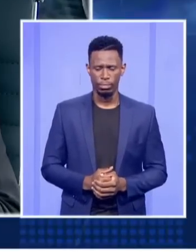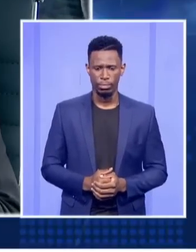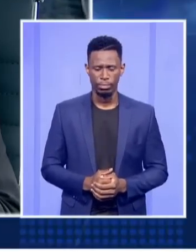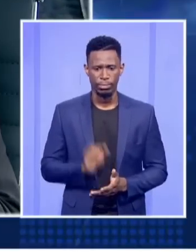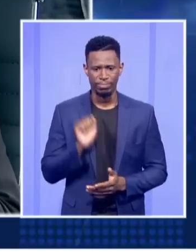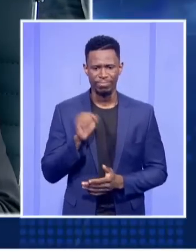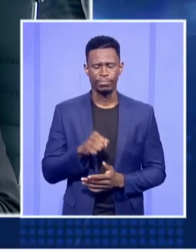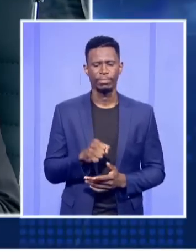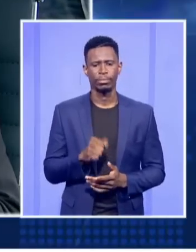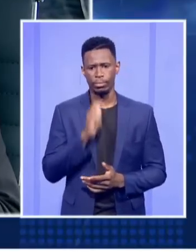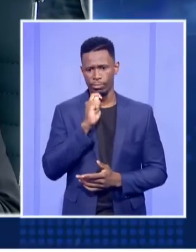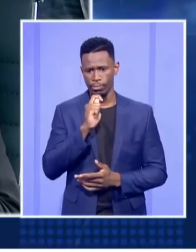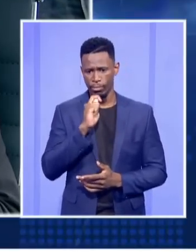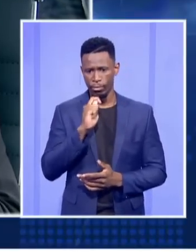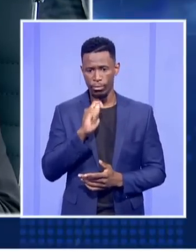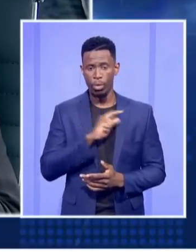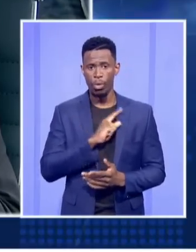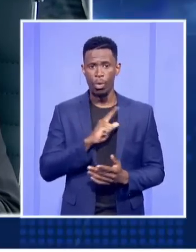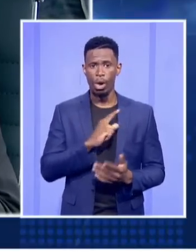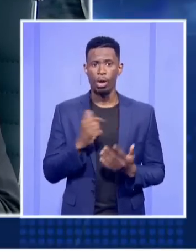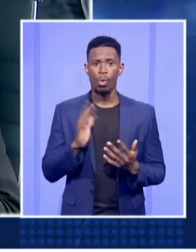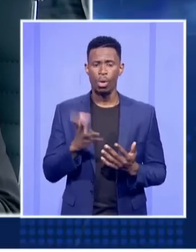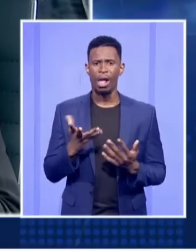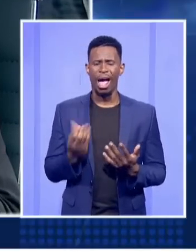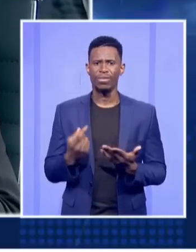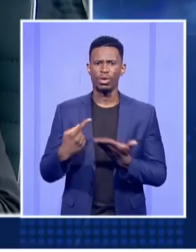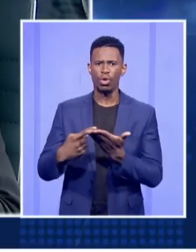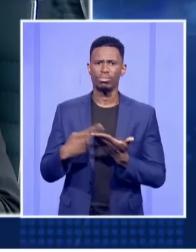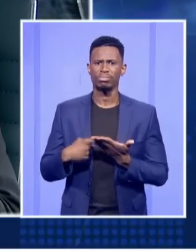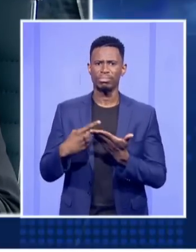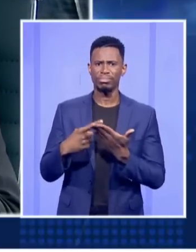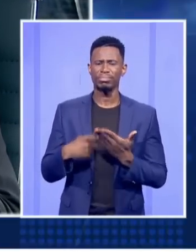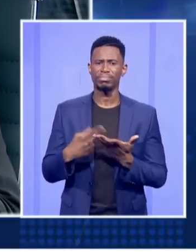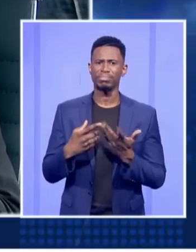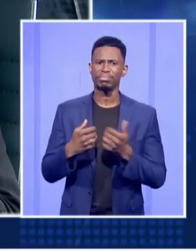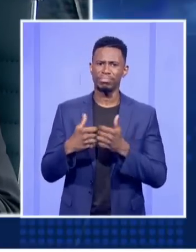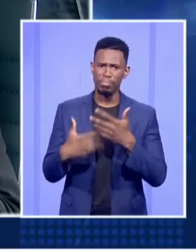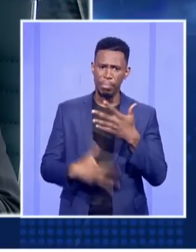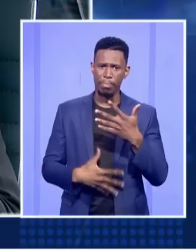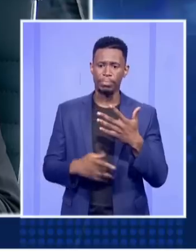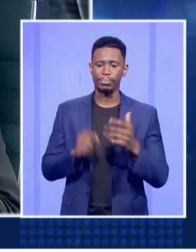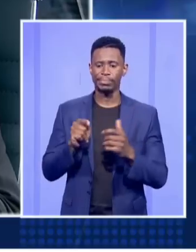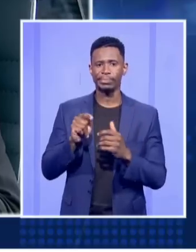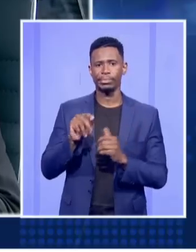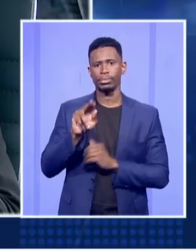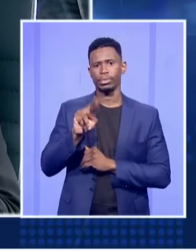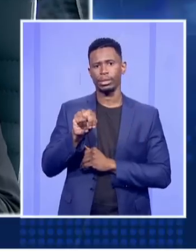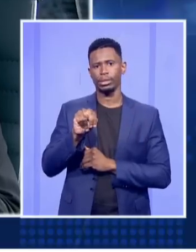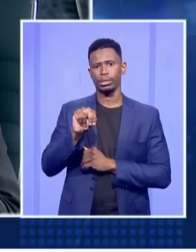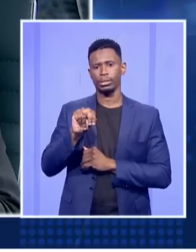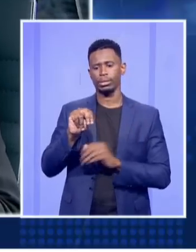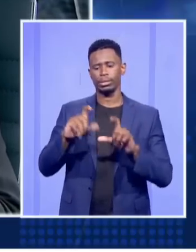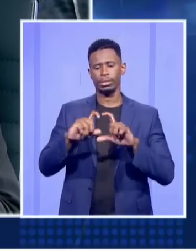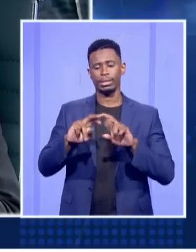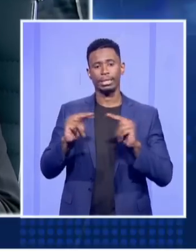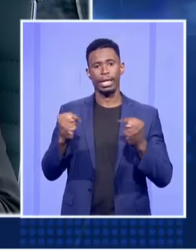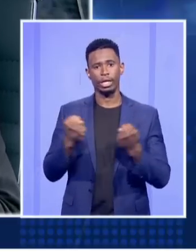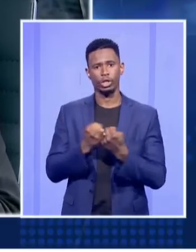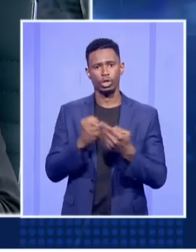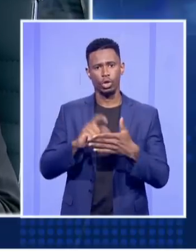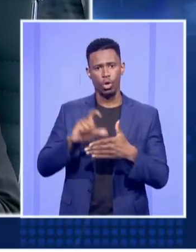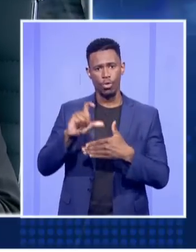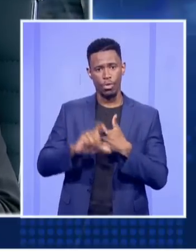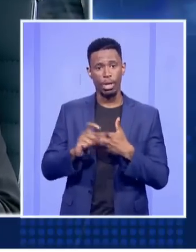Absolutely, Naledi. So many conversations to be held around the 55th conference of the African National Congress. My colleague Diabo Sito